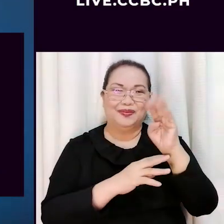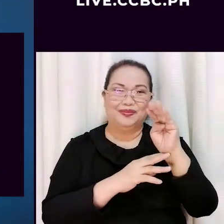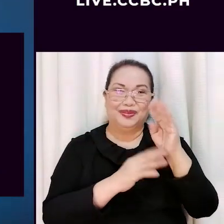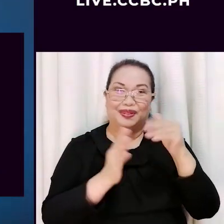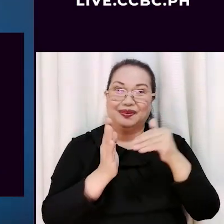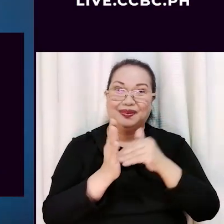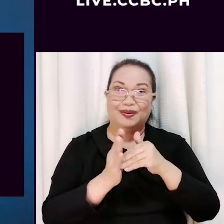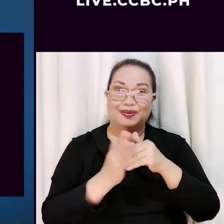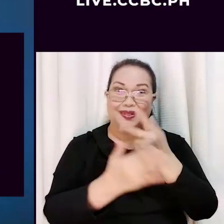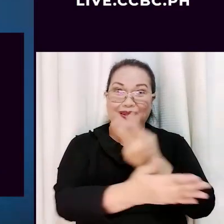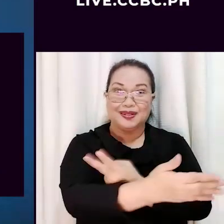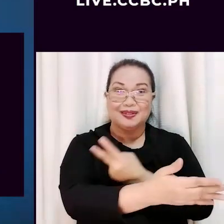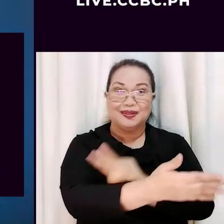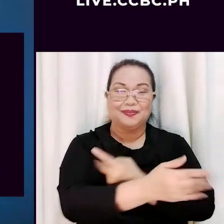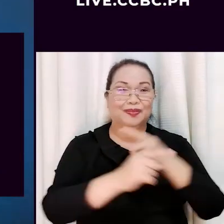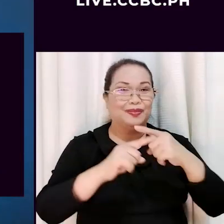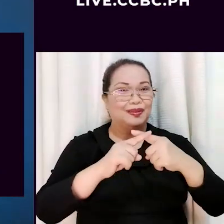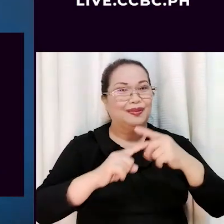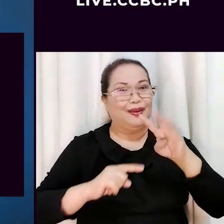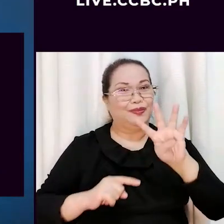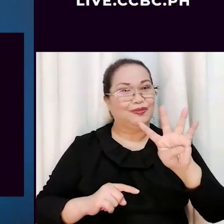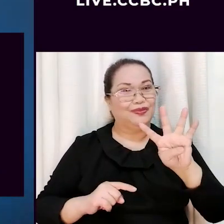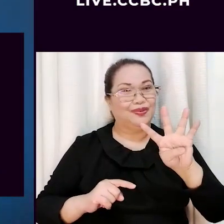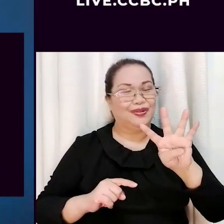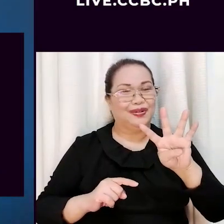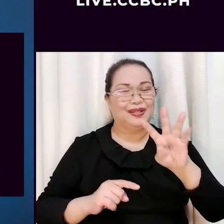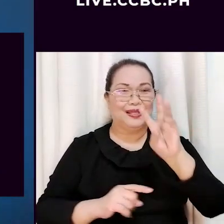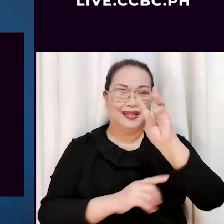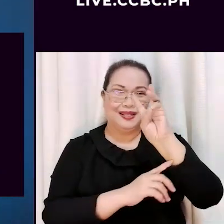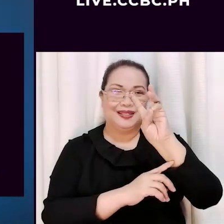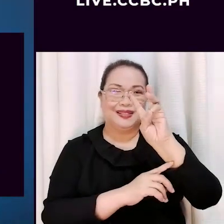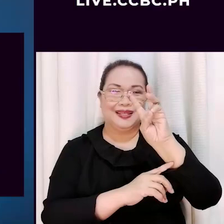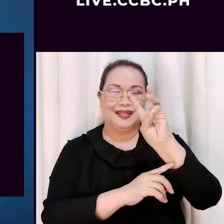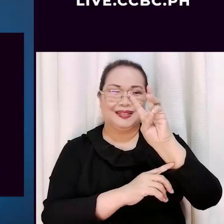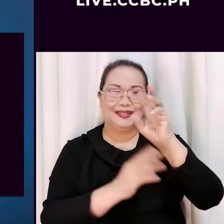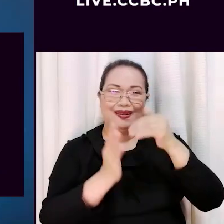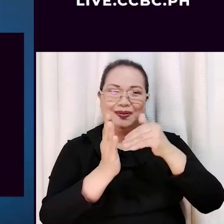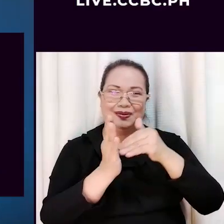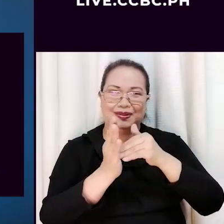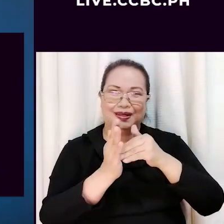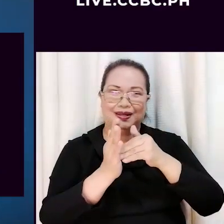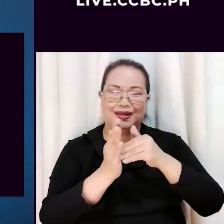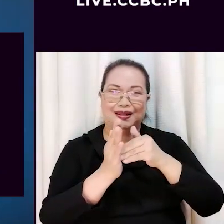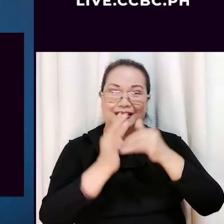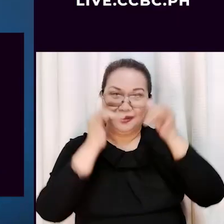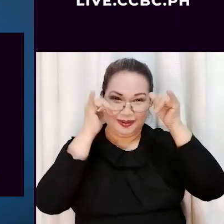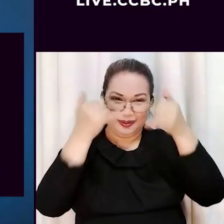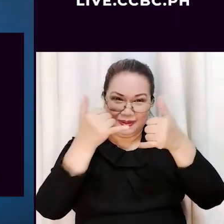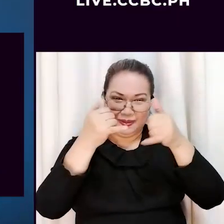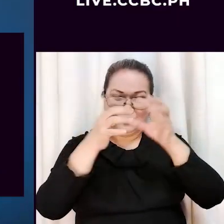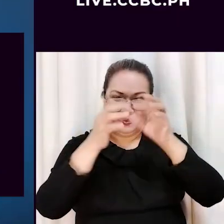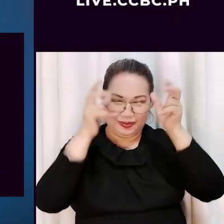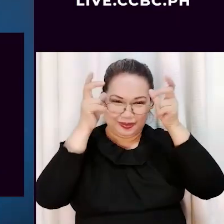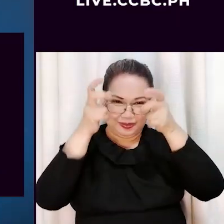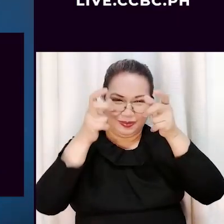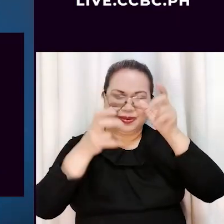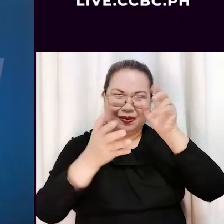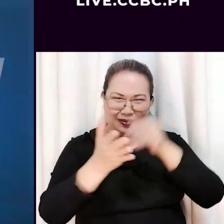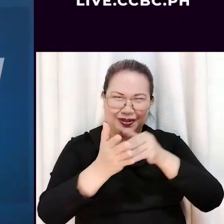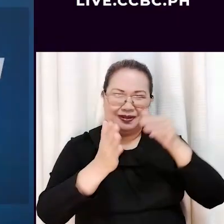sheep, times 4, 6,000 camels, 1,000 yoke of oxen, and 1,000